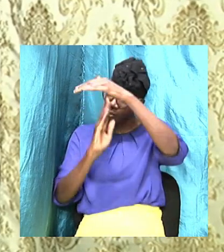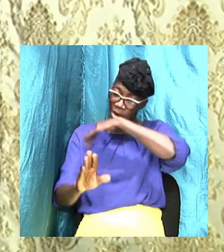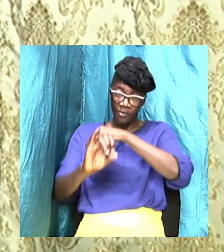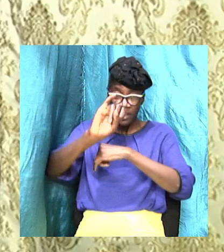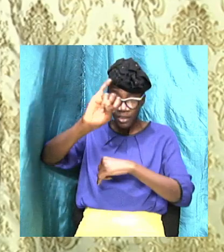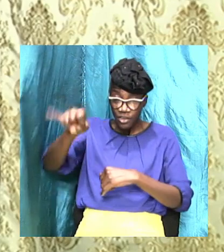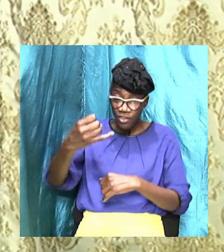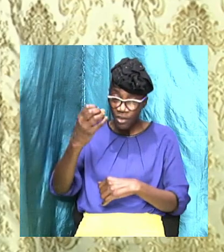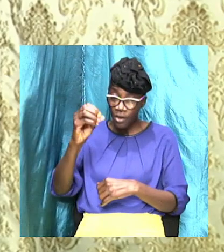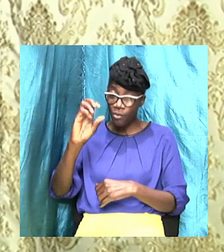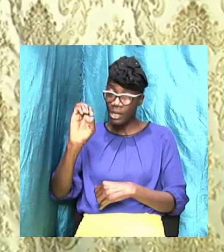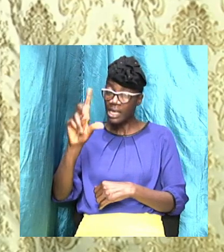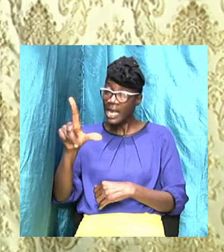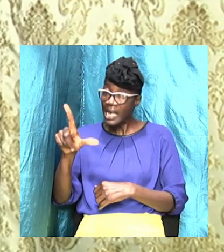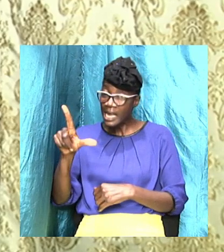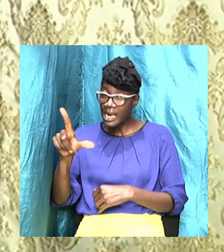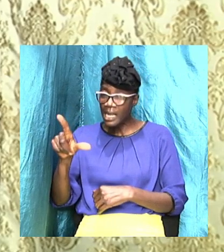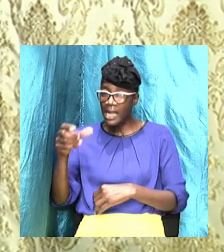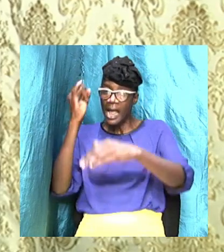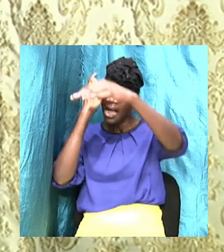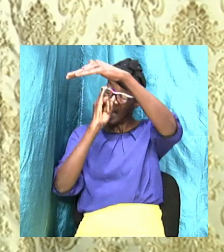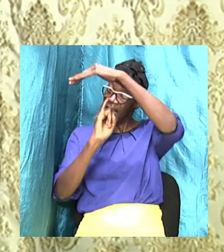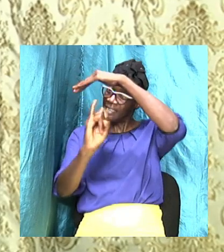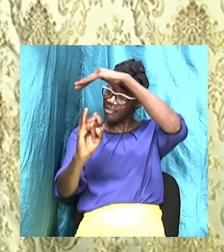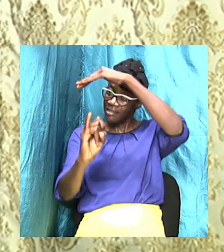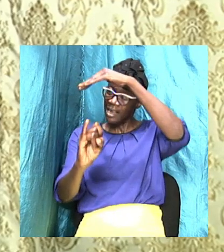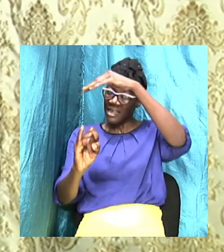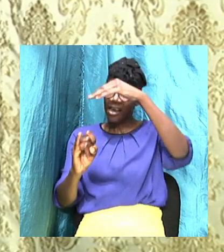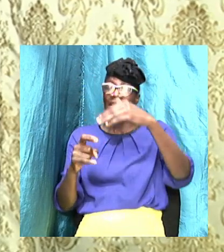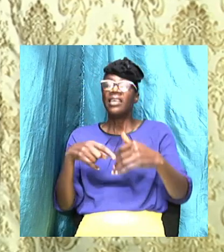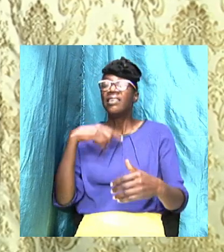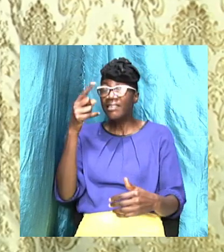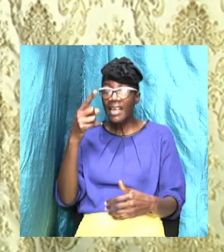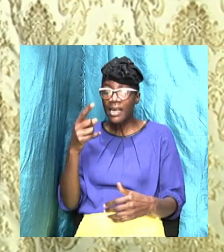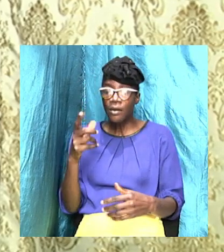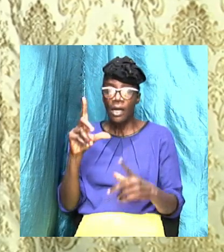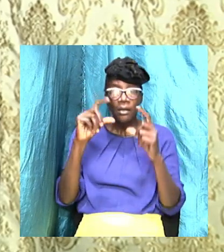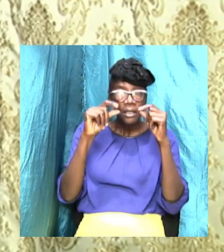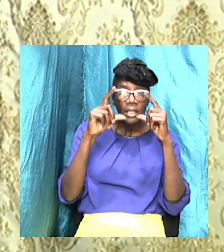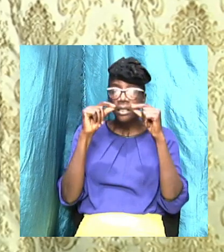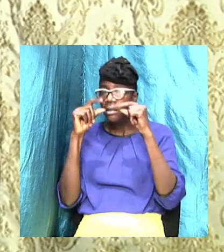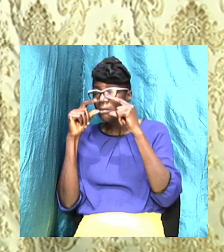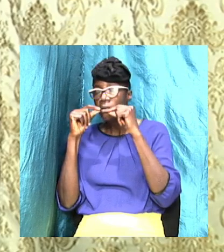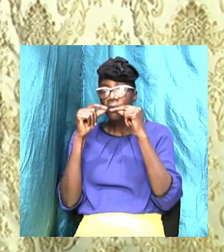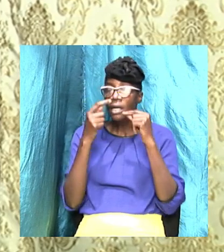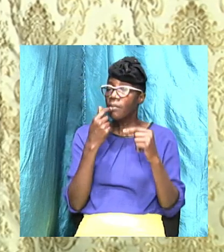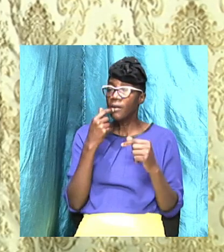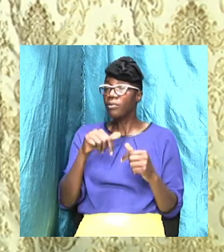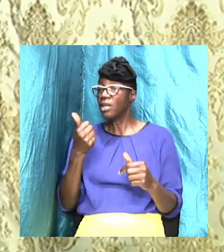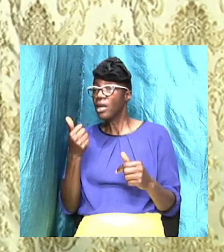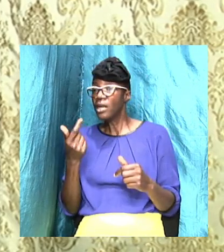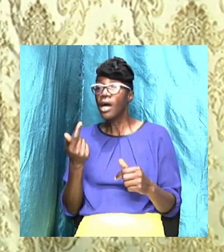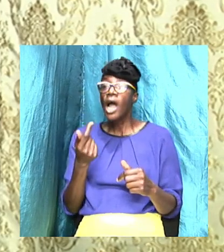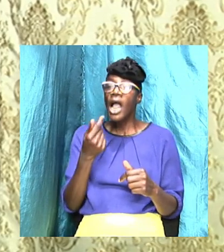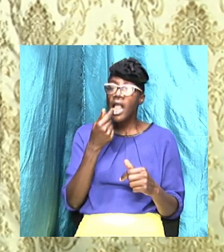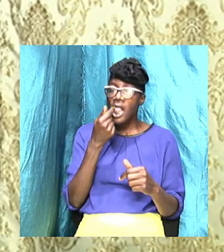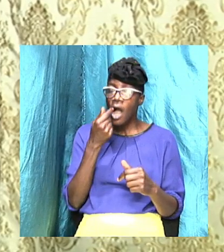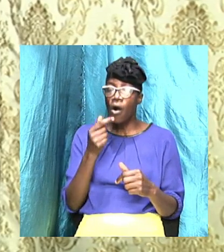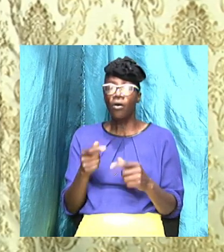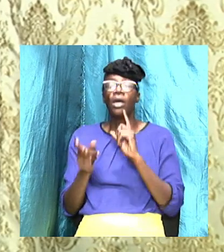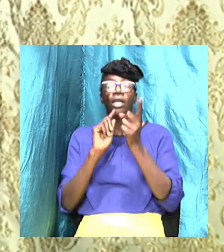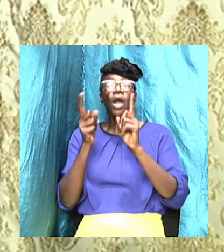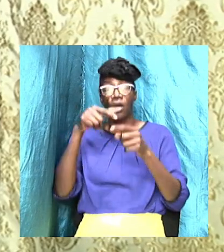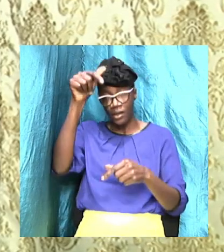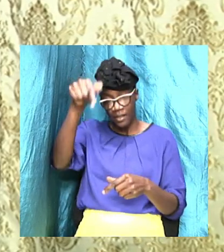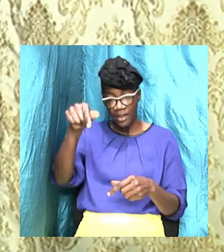Holy Spirit. Isaiah also foretold it himself, for with stammering lips and another tongue will I speak to